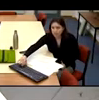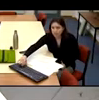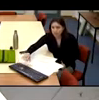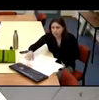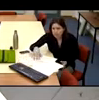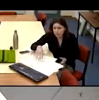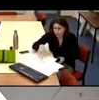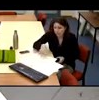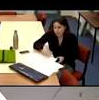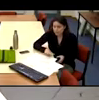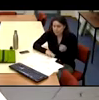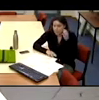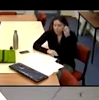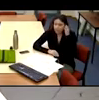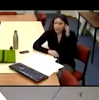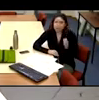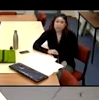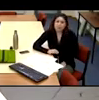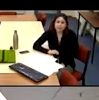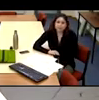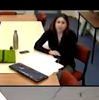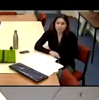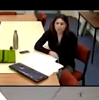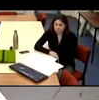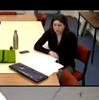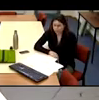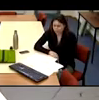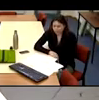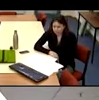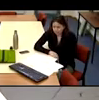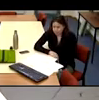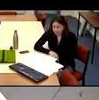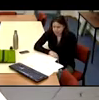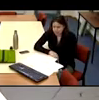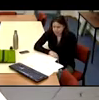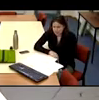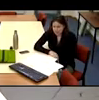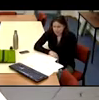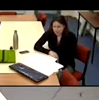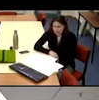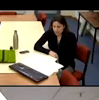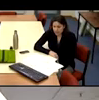redefining the word refugee. The Auckland Resettle Community Coalition